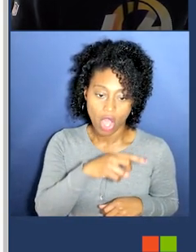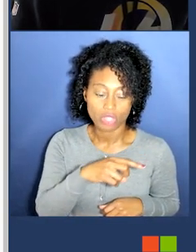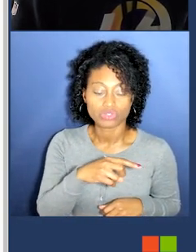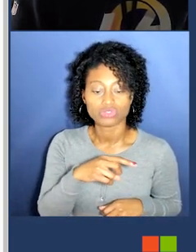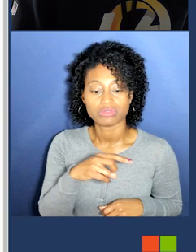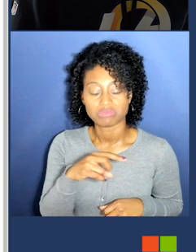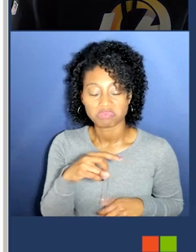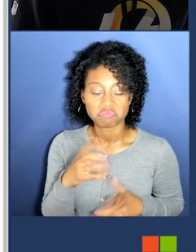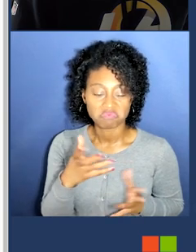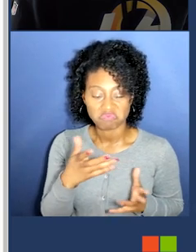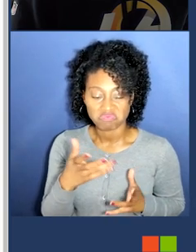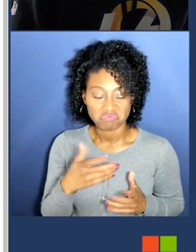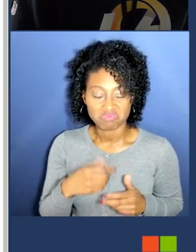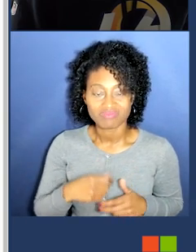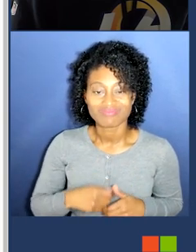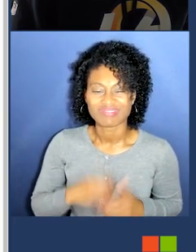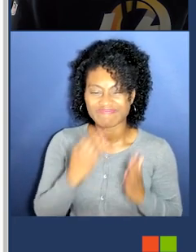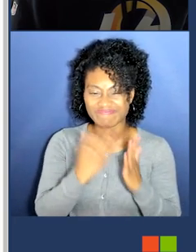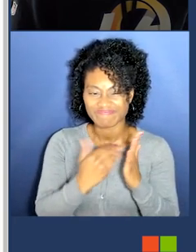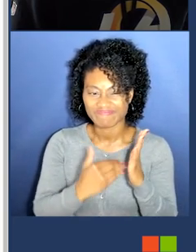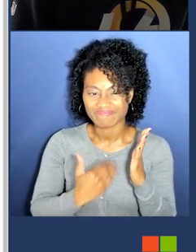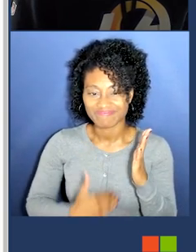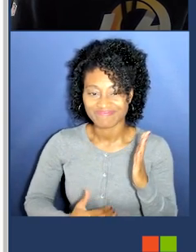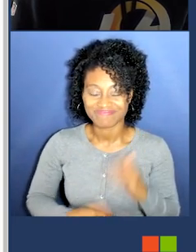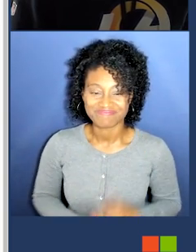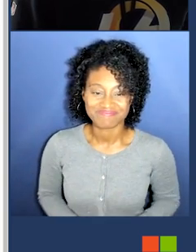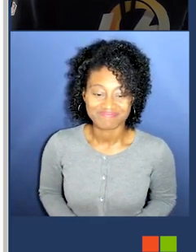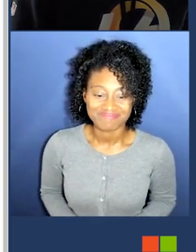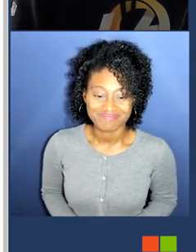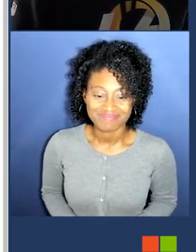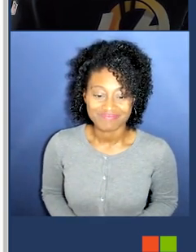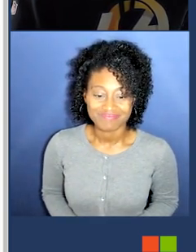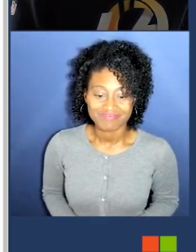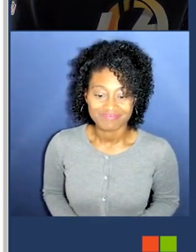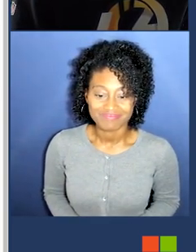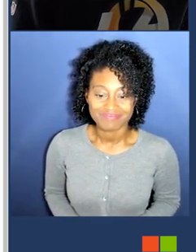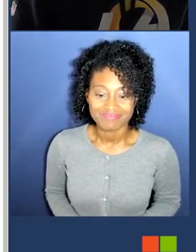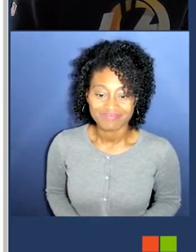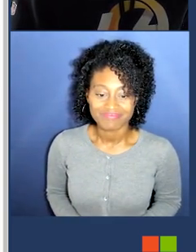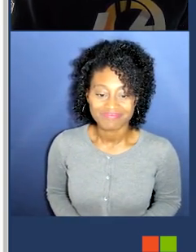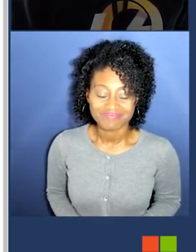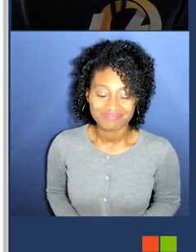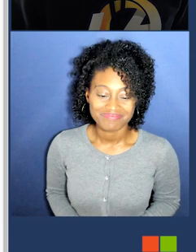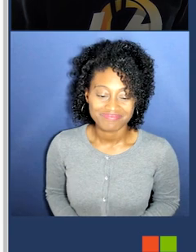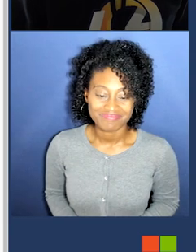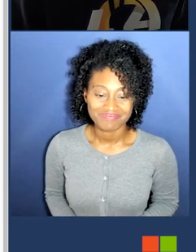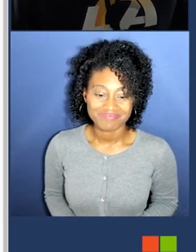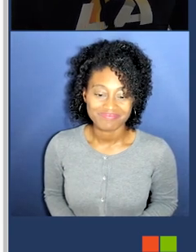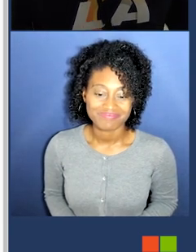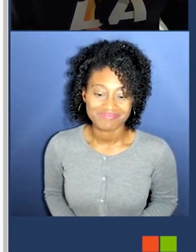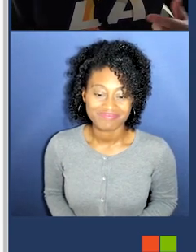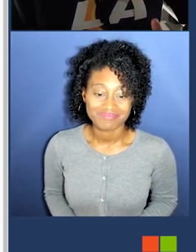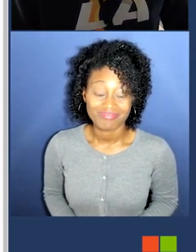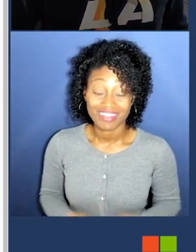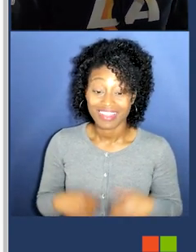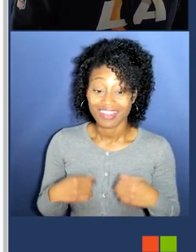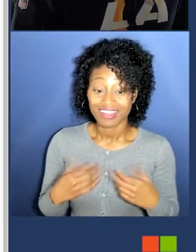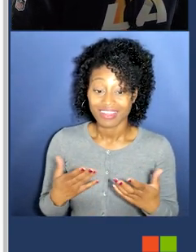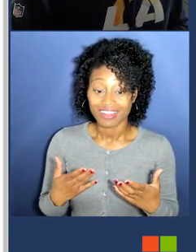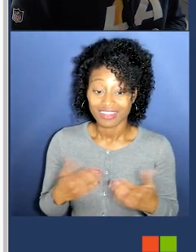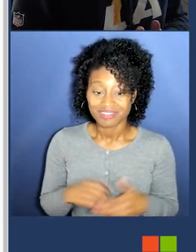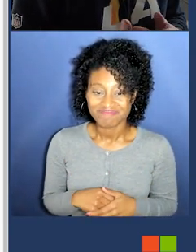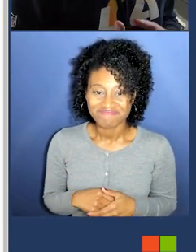that. Oh, there are a lot of true ones, so maybe that's just a display error in here. See,